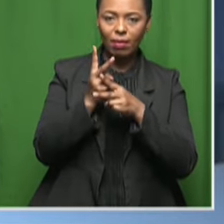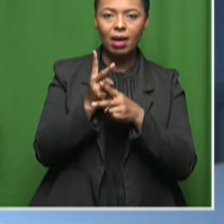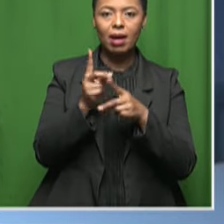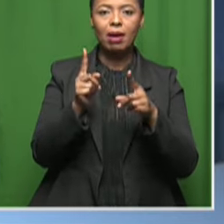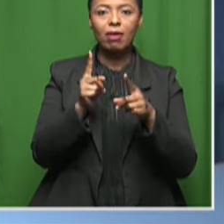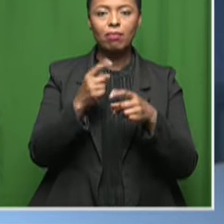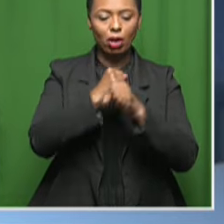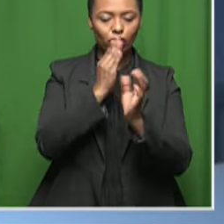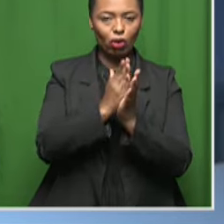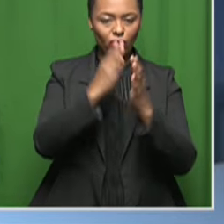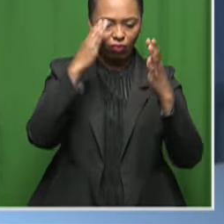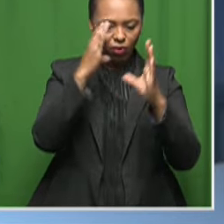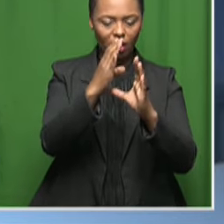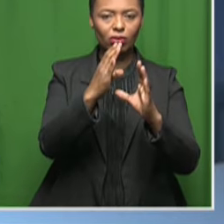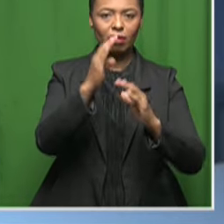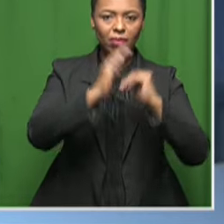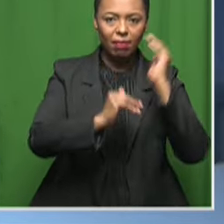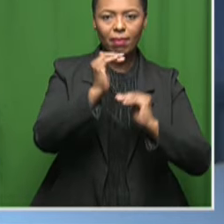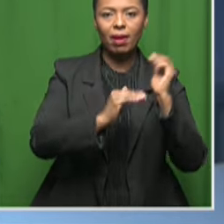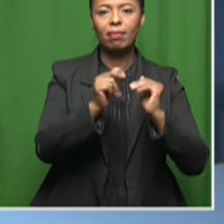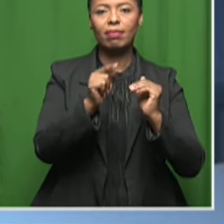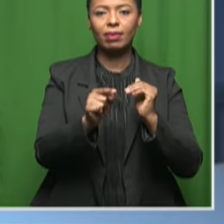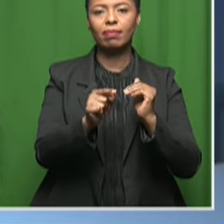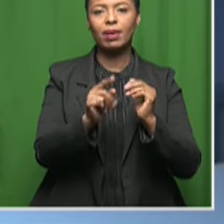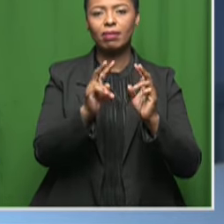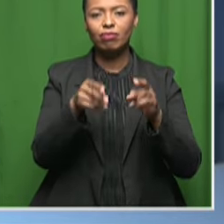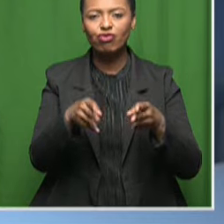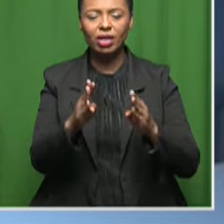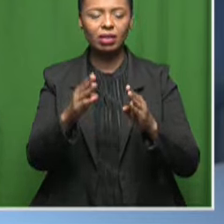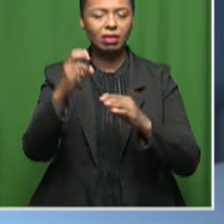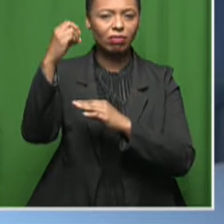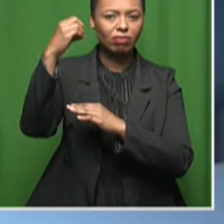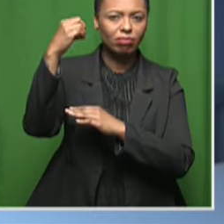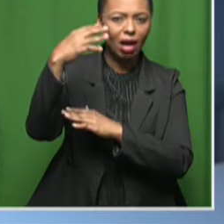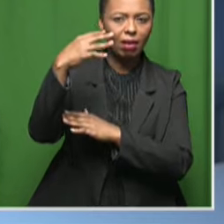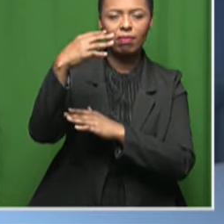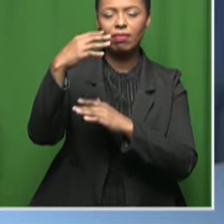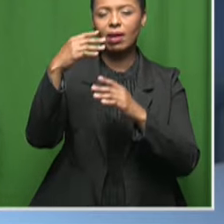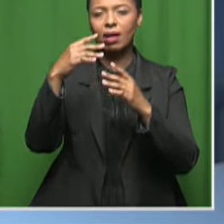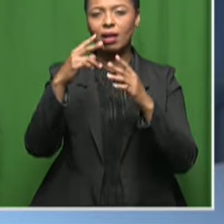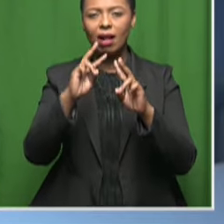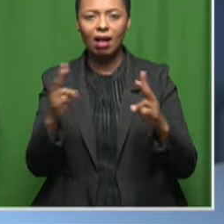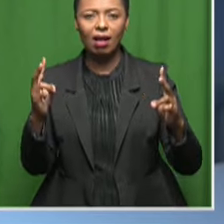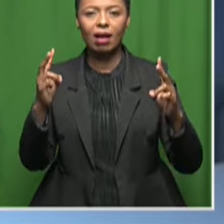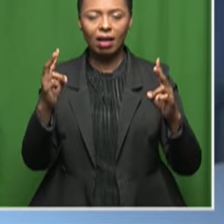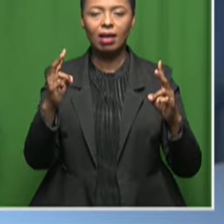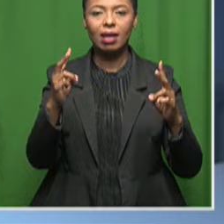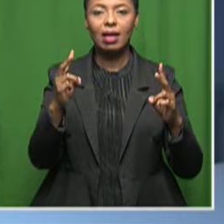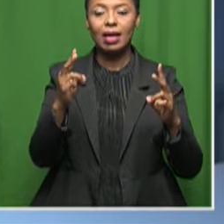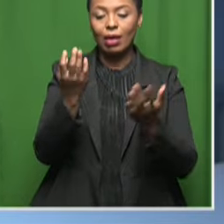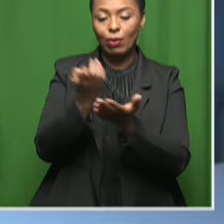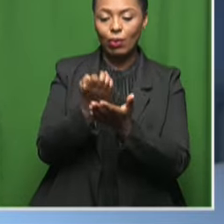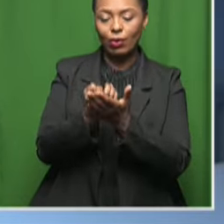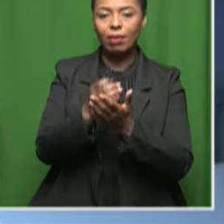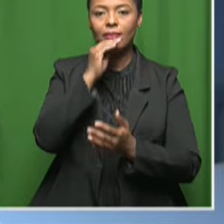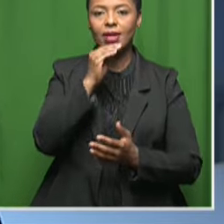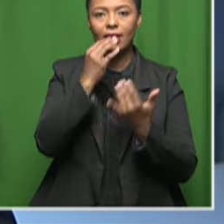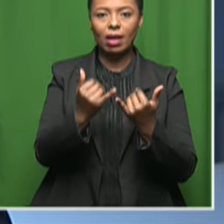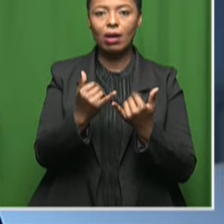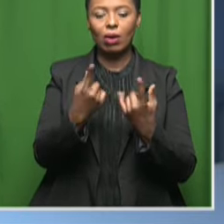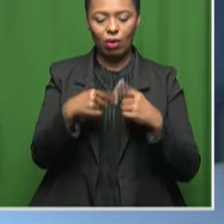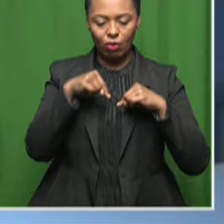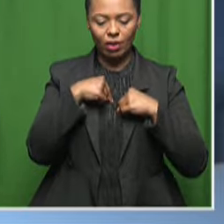debt, as you raise it and invest it in those economic enhancing activities, it set a material basis